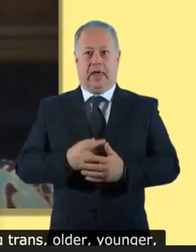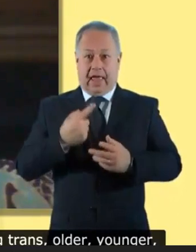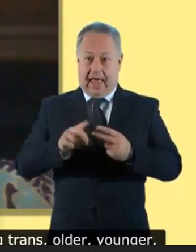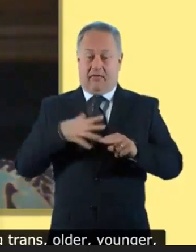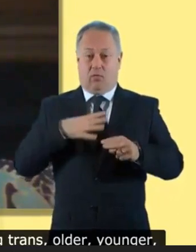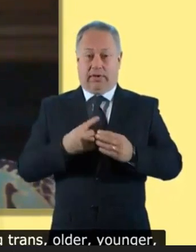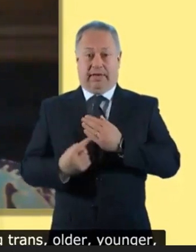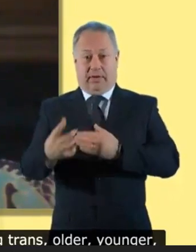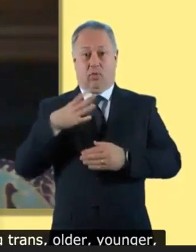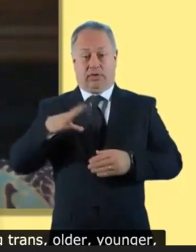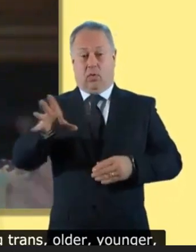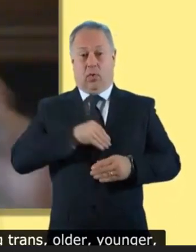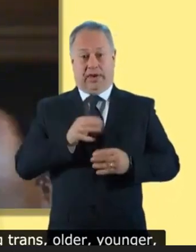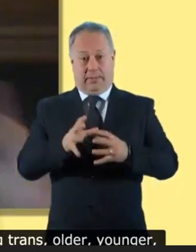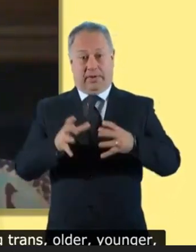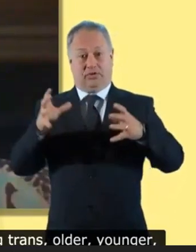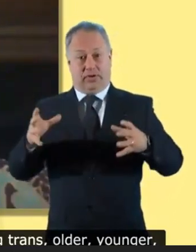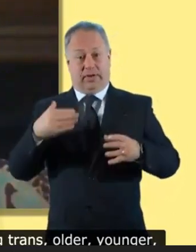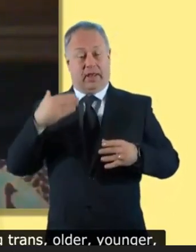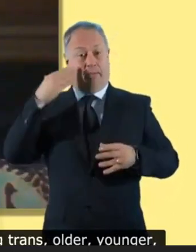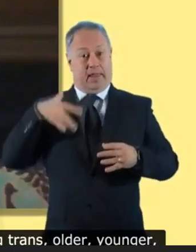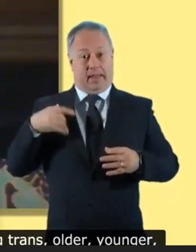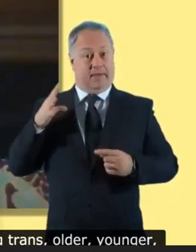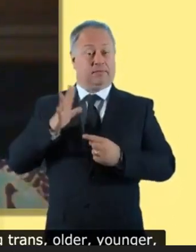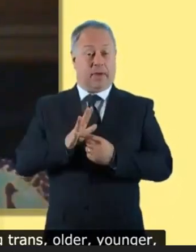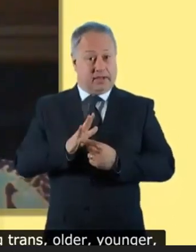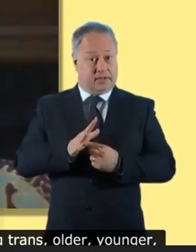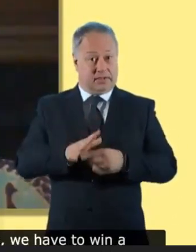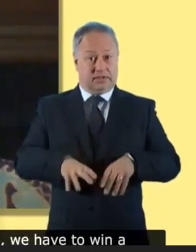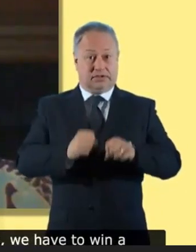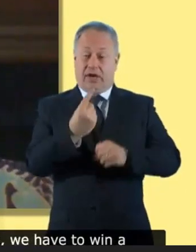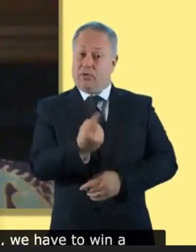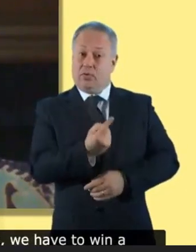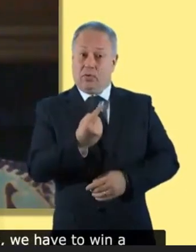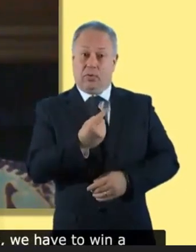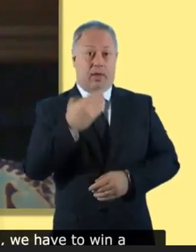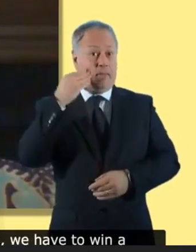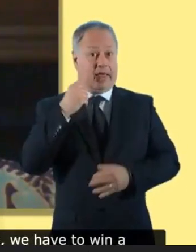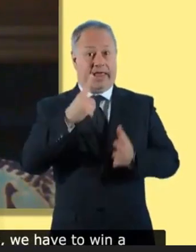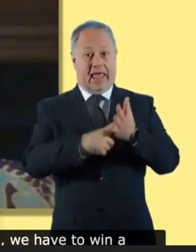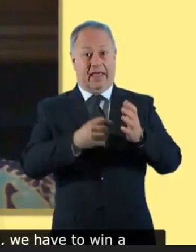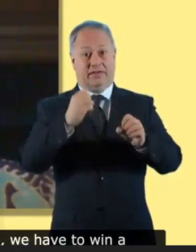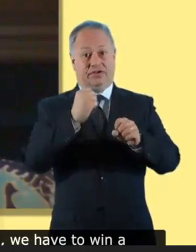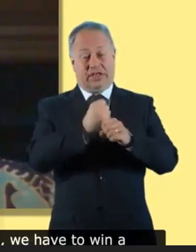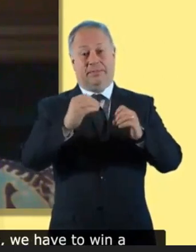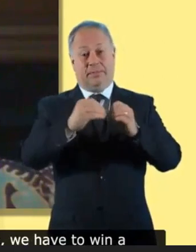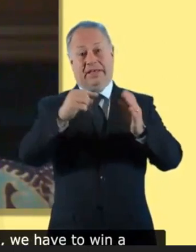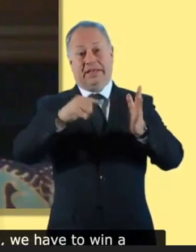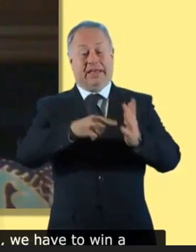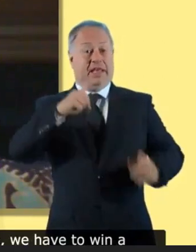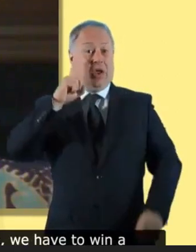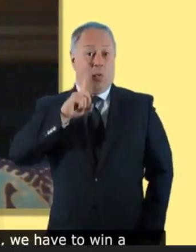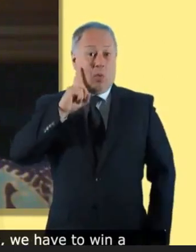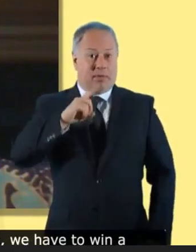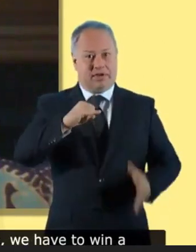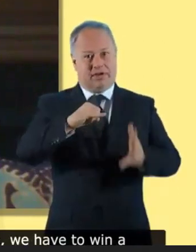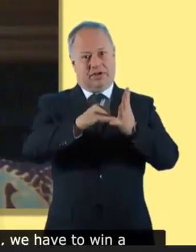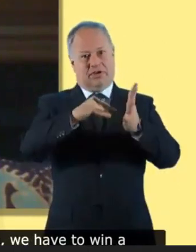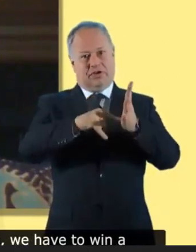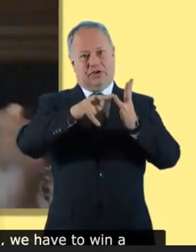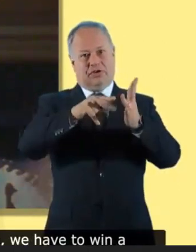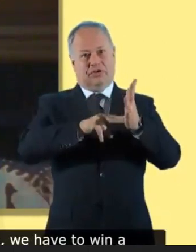majority. Black Lives Matter was started by black LGBT women. The Stonewall riots, which gave rise to the gay